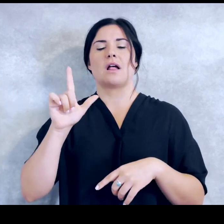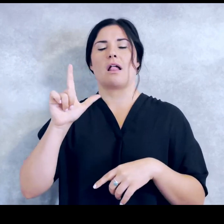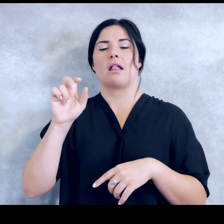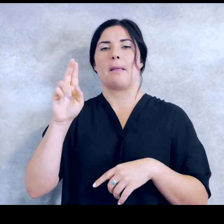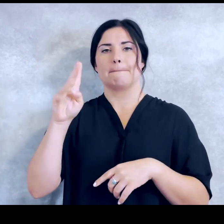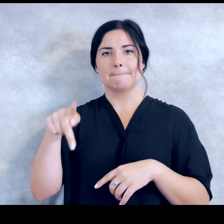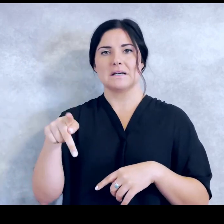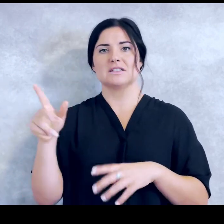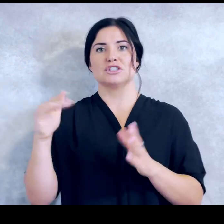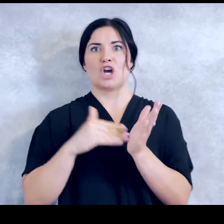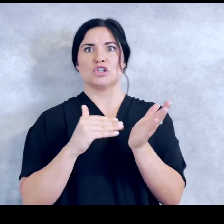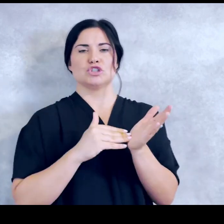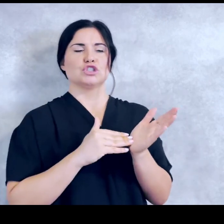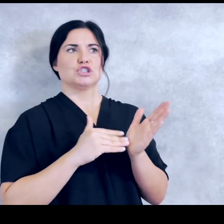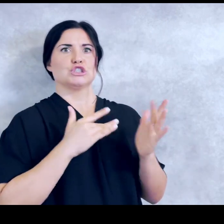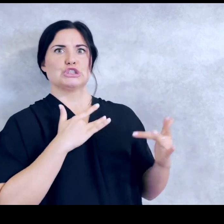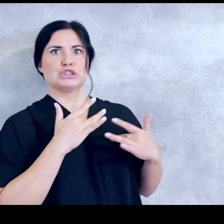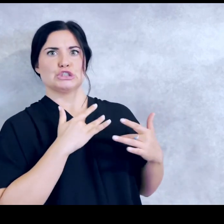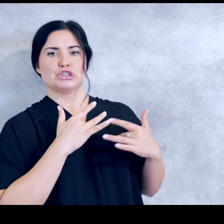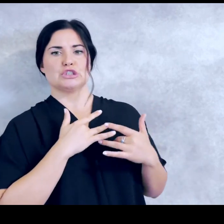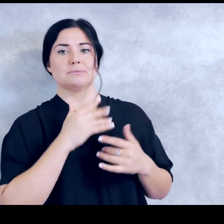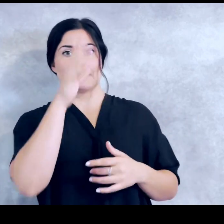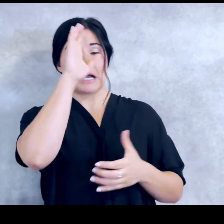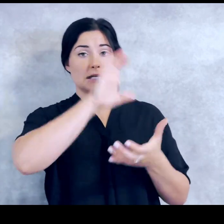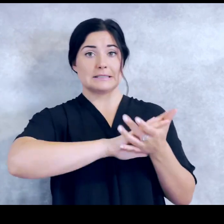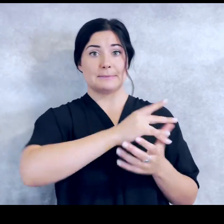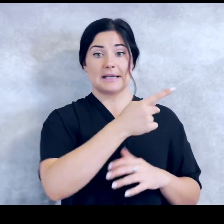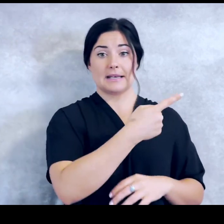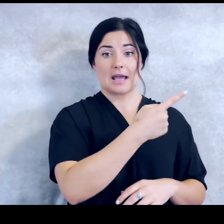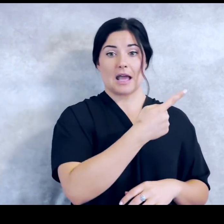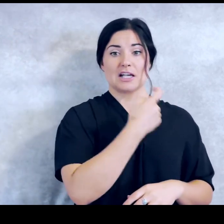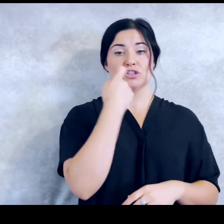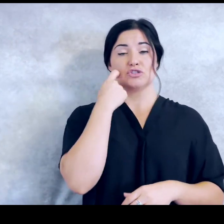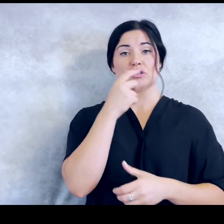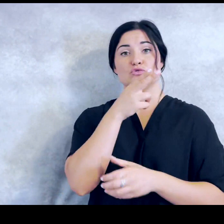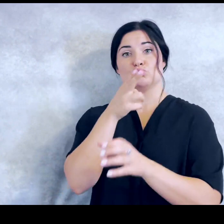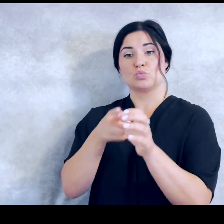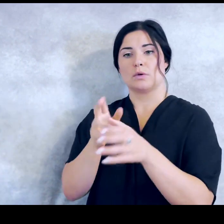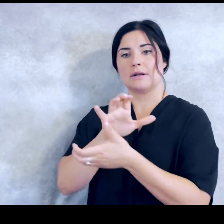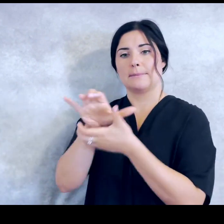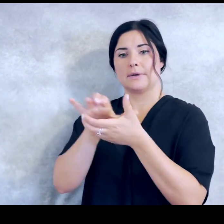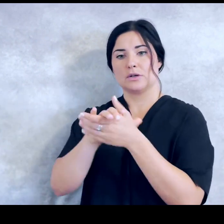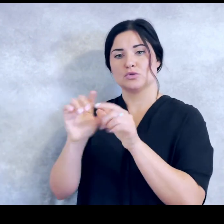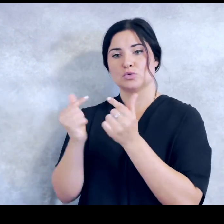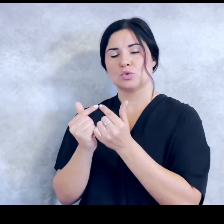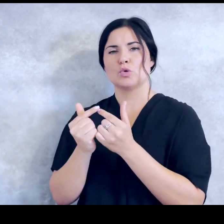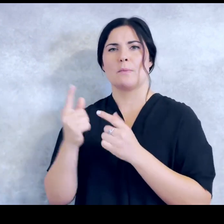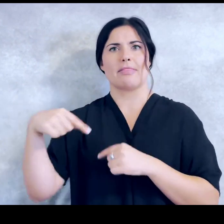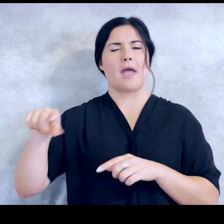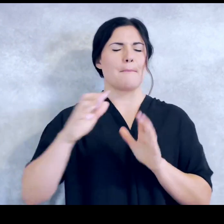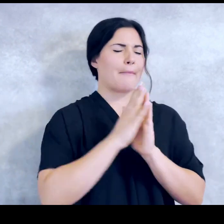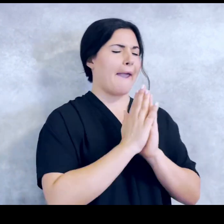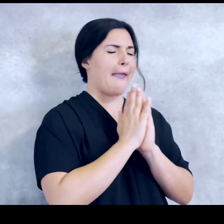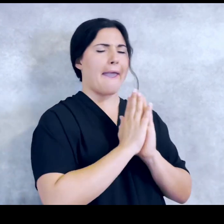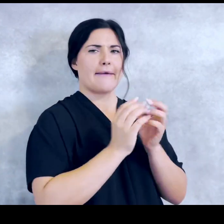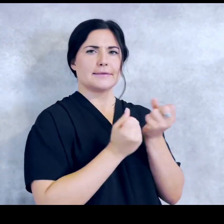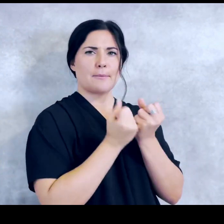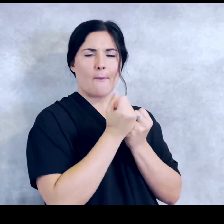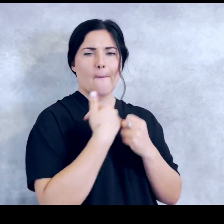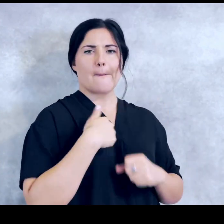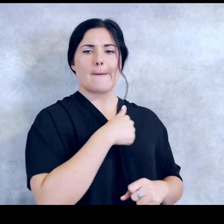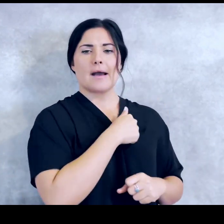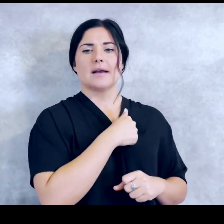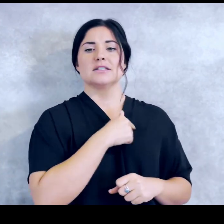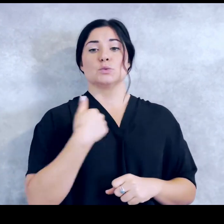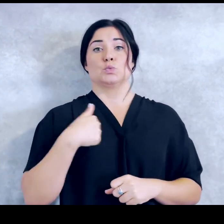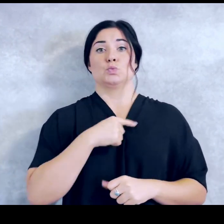You could tell the doctors were really concerned. And my husband and I had just joined a marriage group, and they were surrounding us and really trying to support us